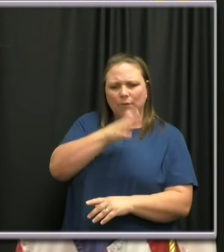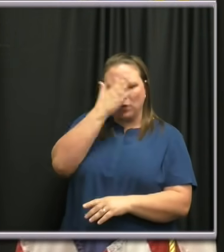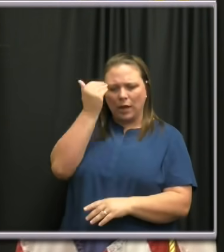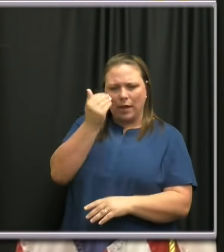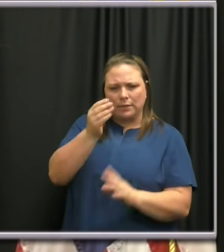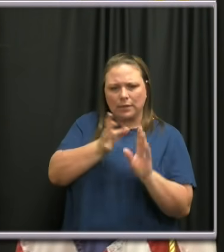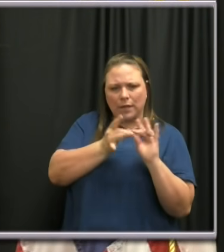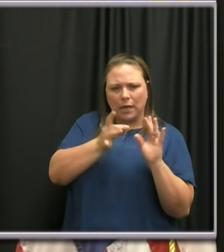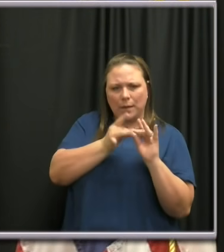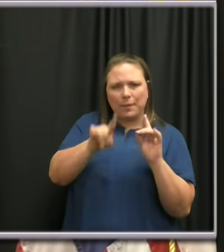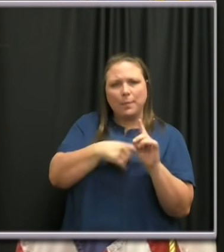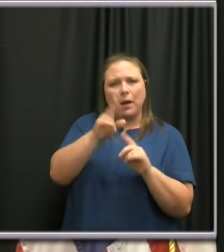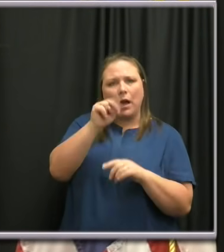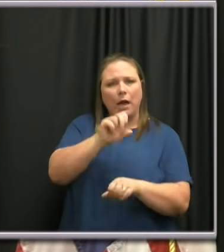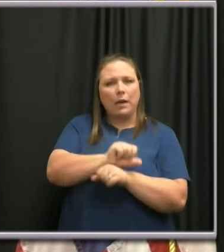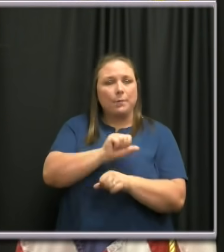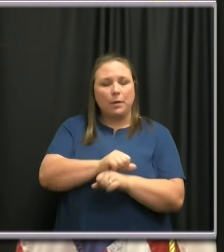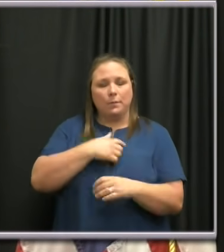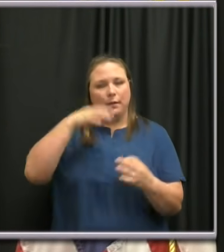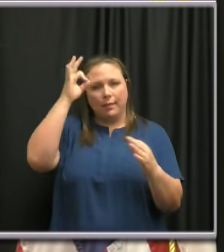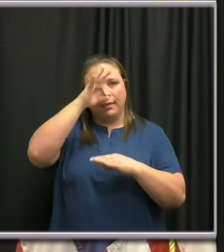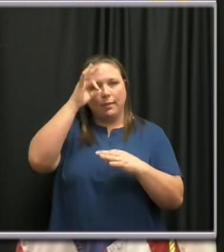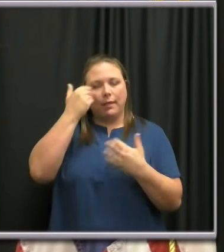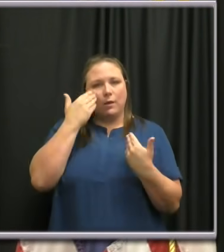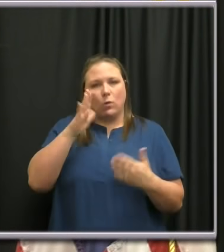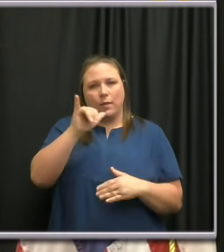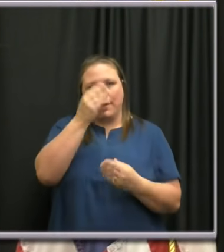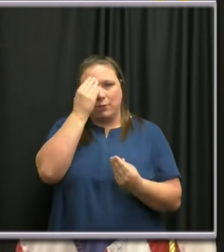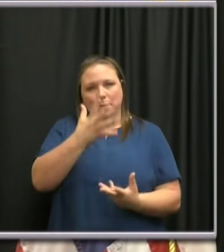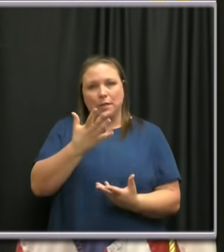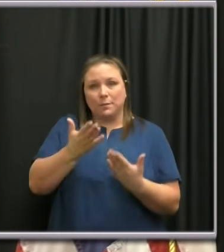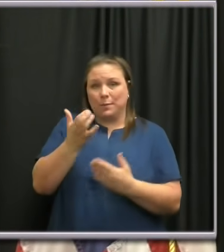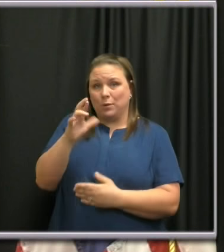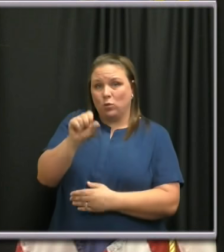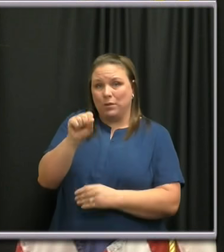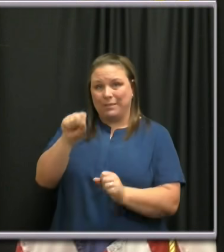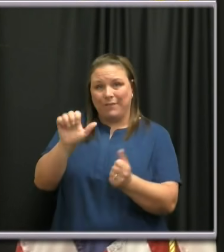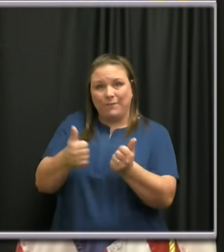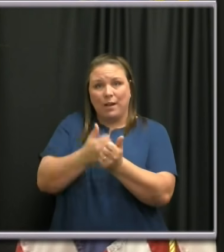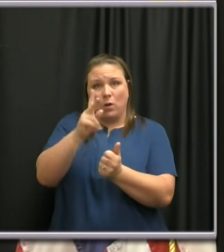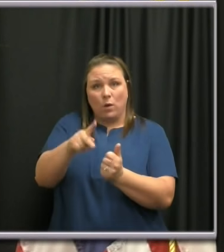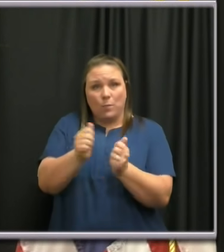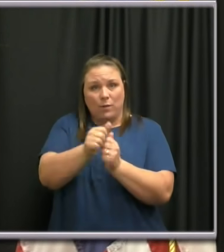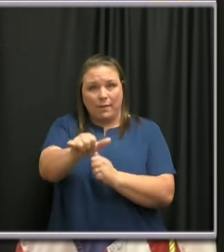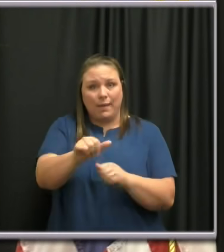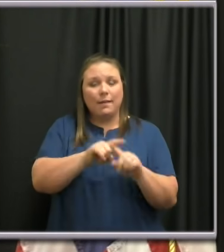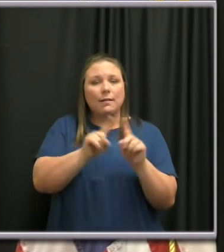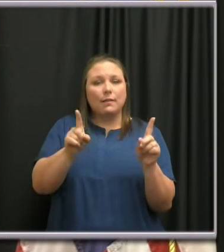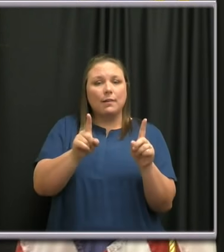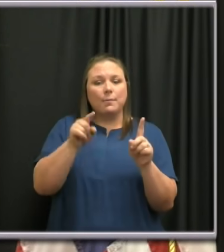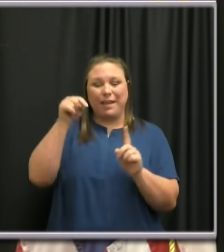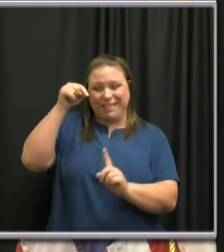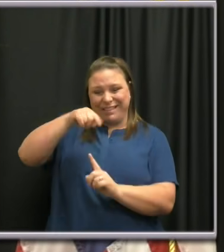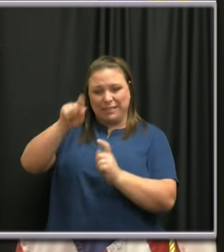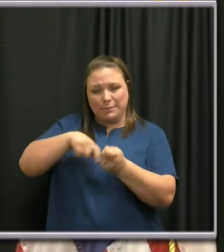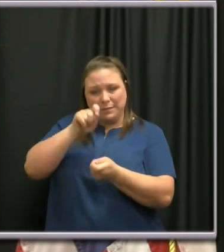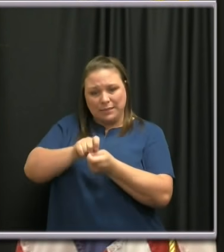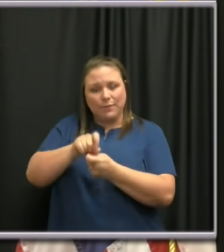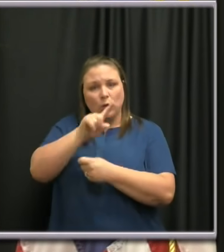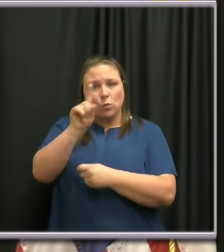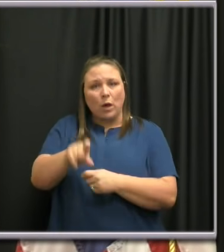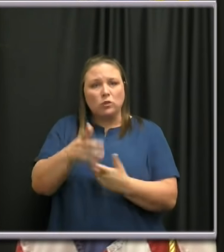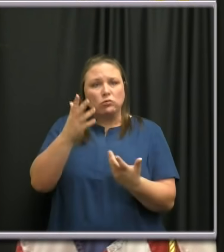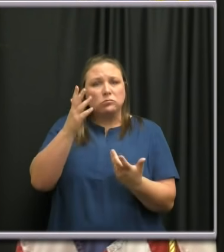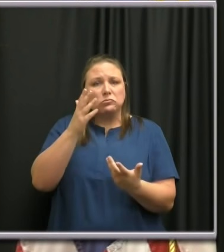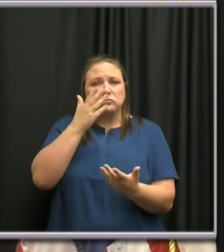to comment around unemployment. I don't know that information, and we'll, Chris, if you can make sure to follow up. So, but regarding this specific one, it would be